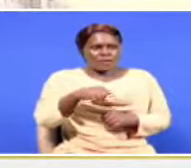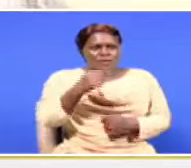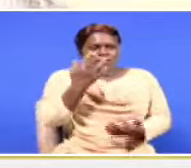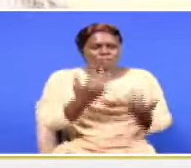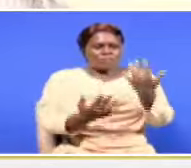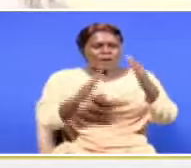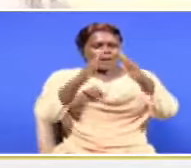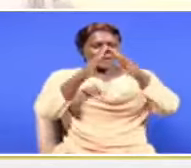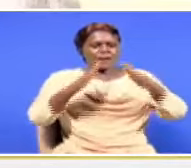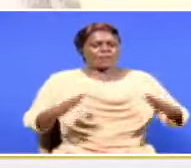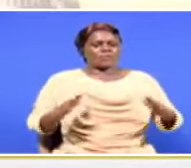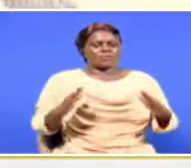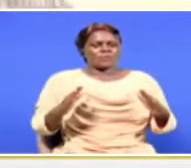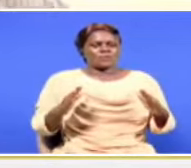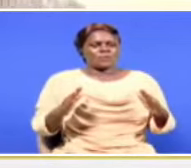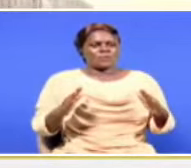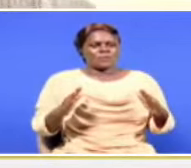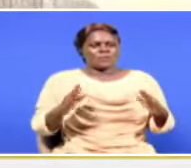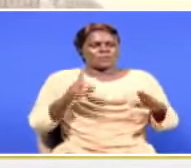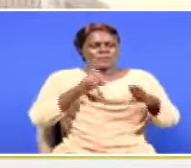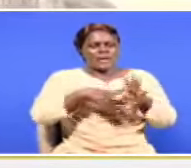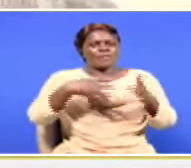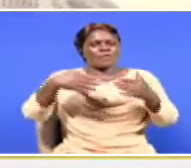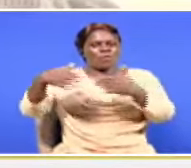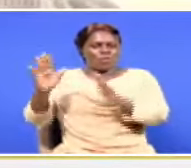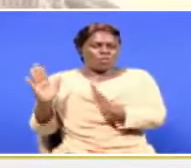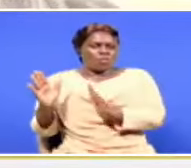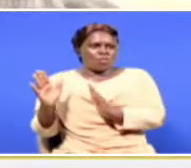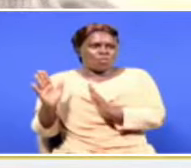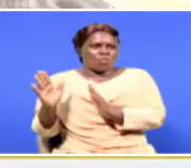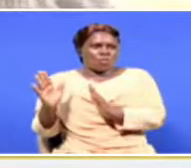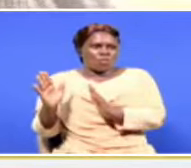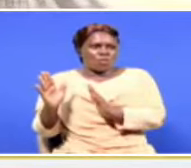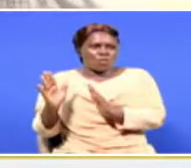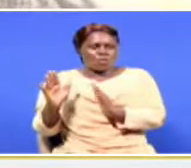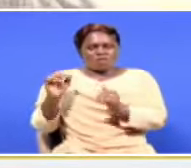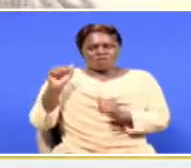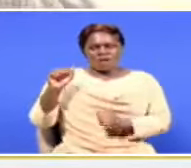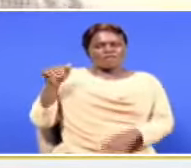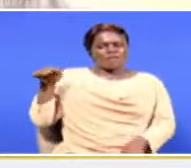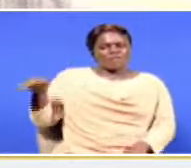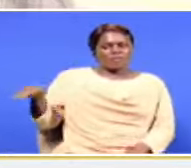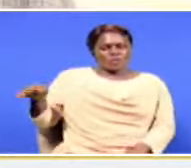Kuchoma manyumba hao magaidi wanapotoka na kwenda tuseme saa 11